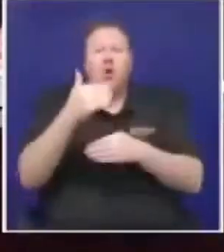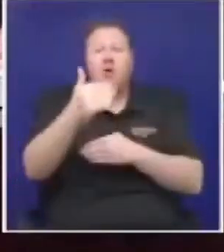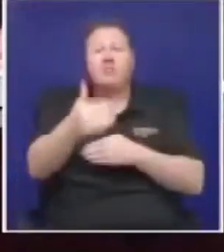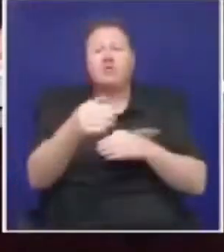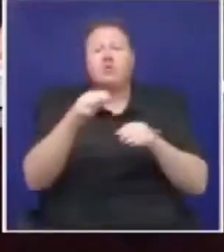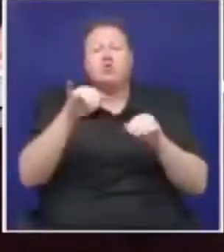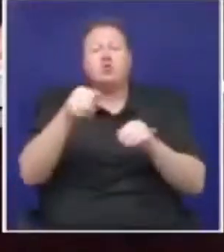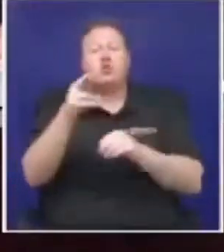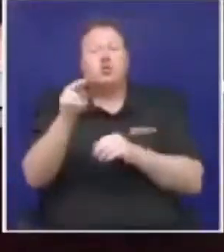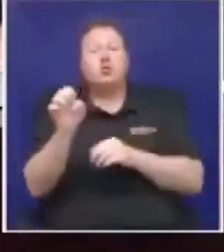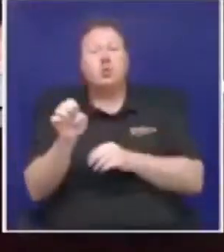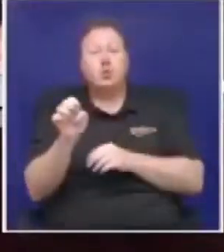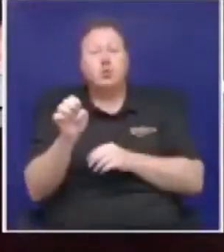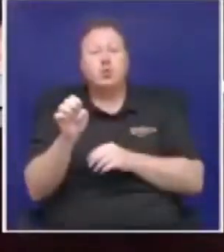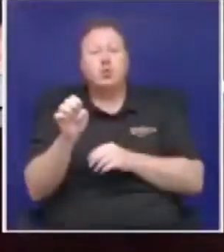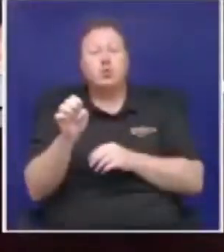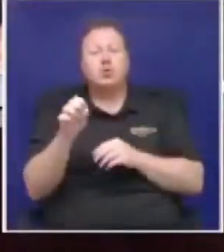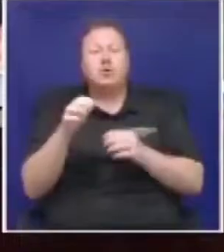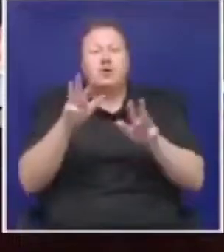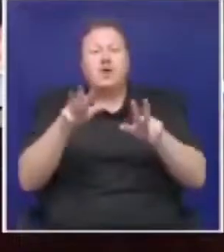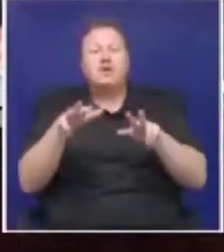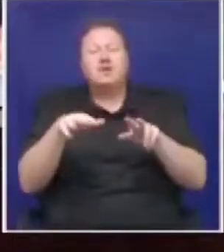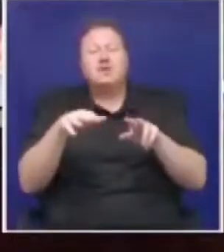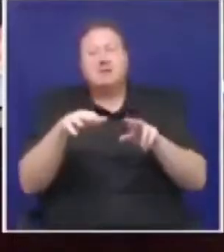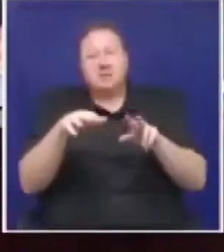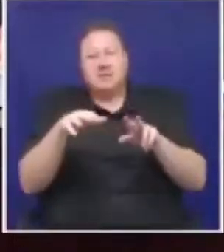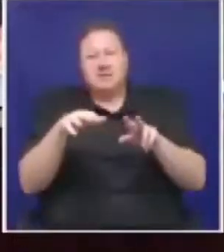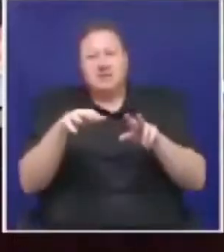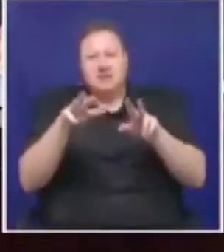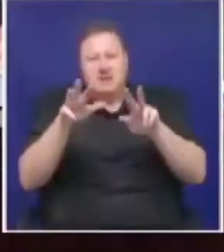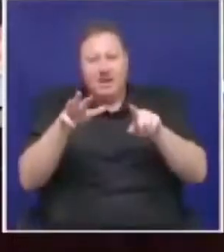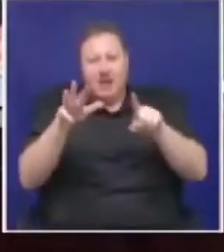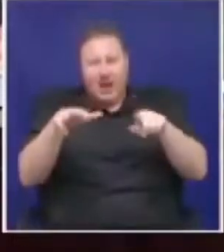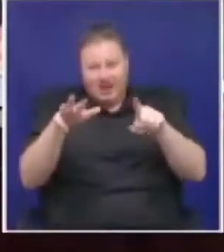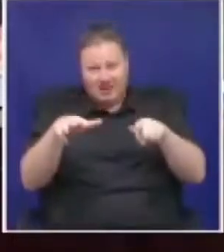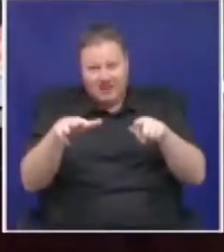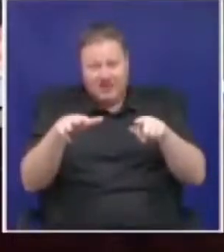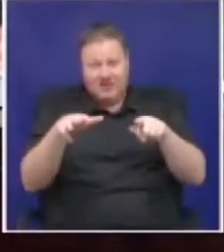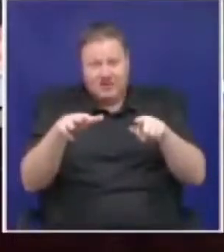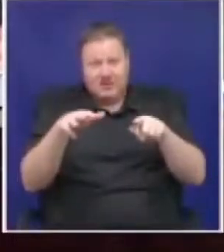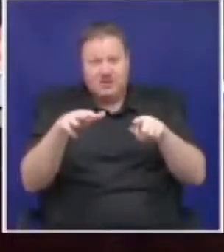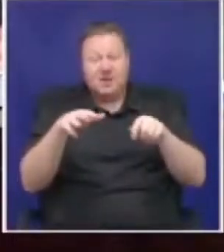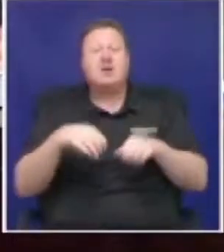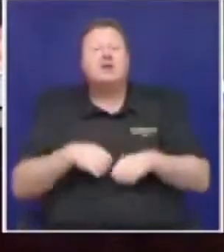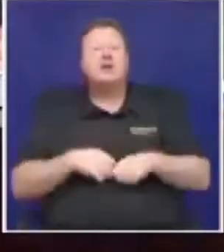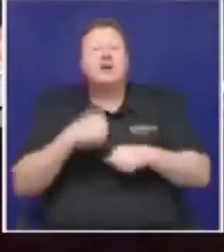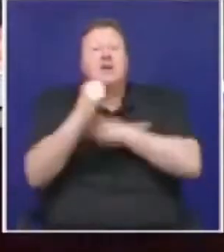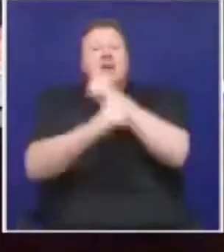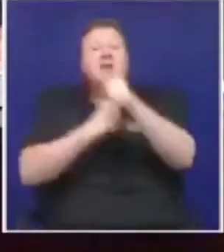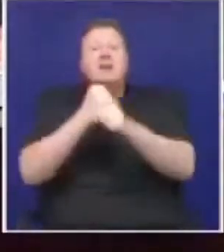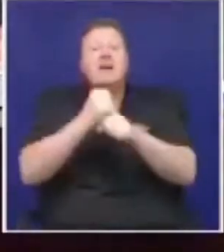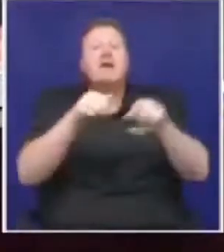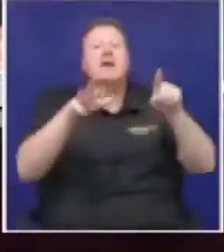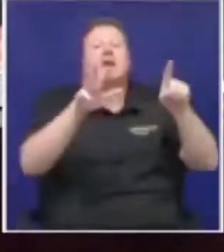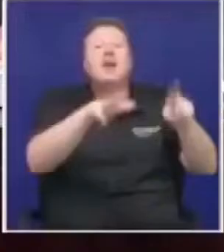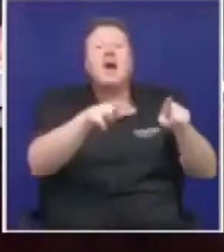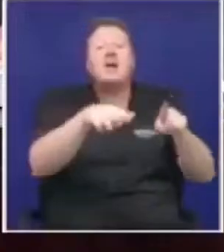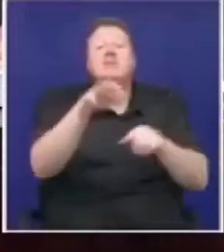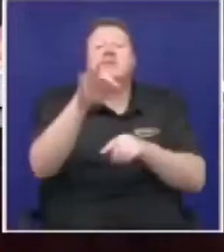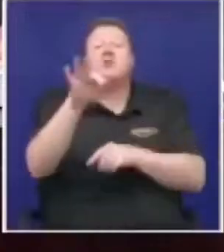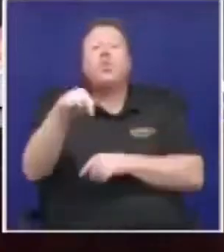19, 1913, due to past racially discriminatory laws or practices,